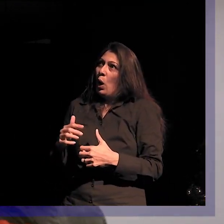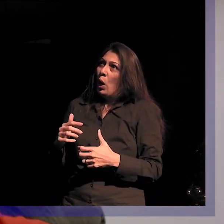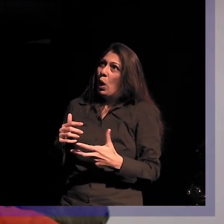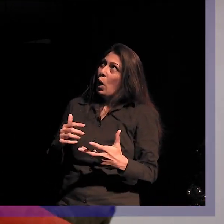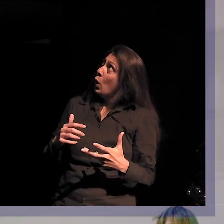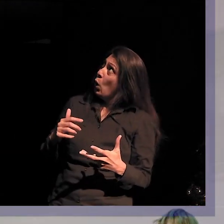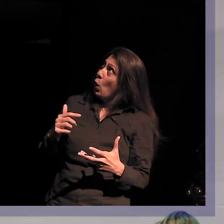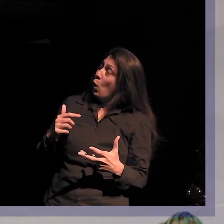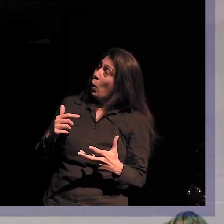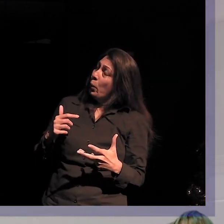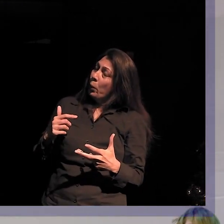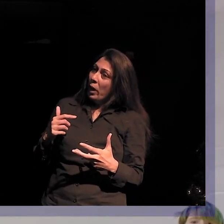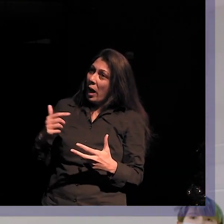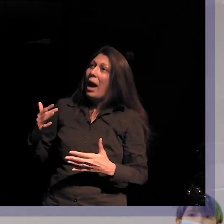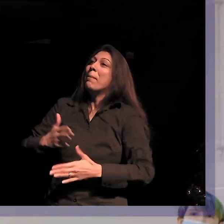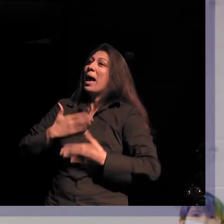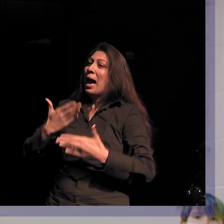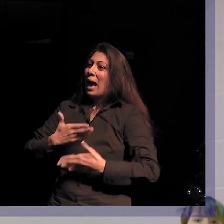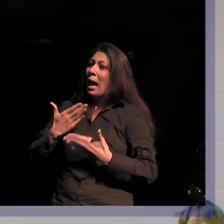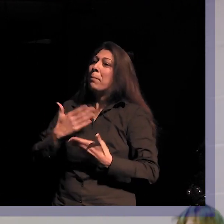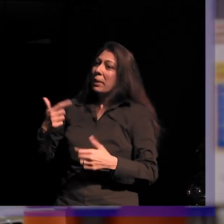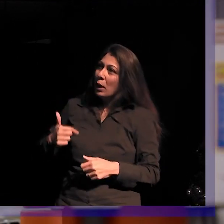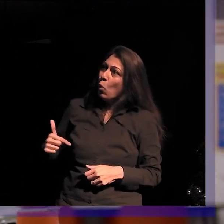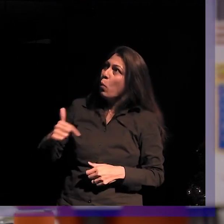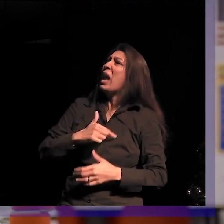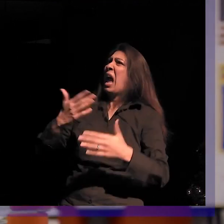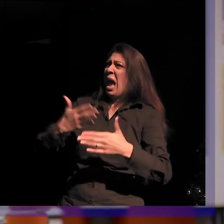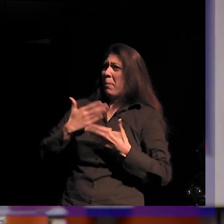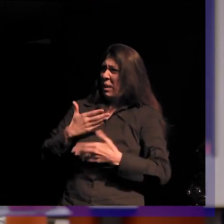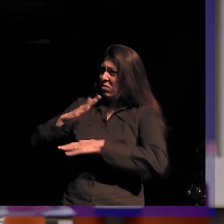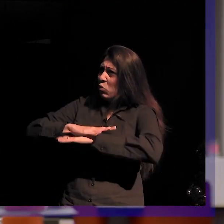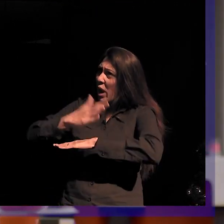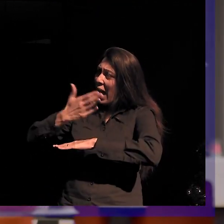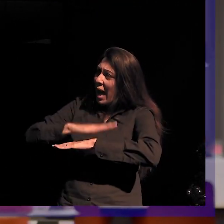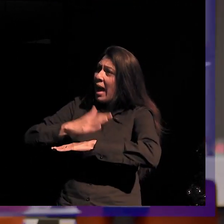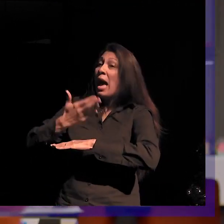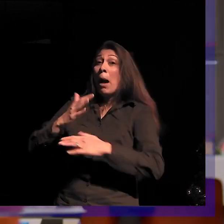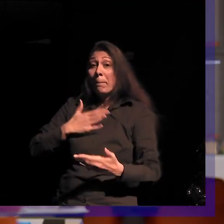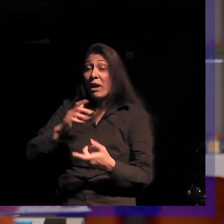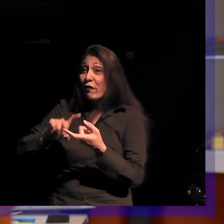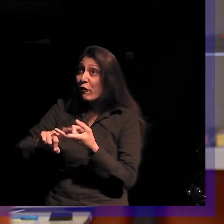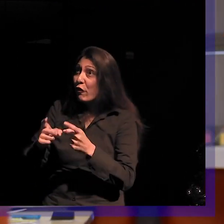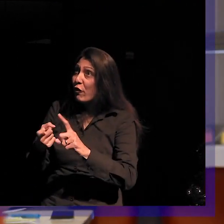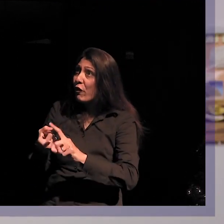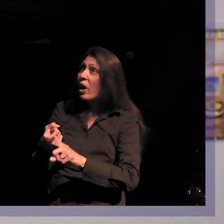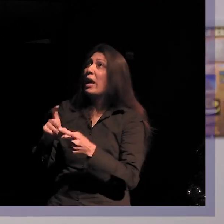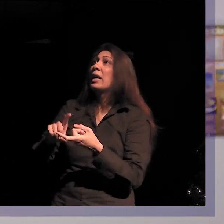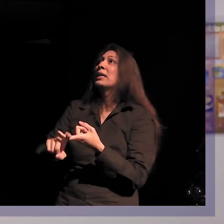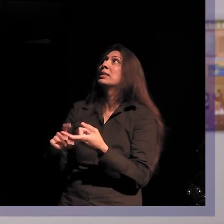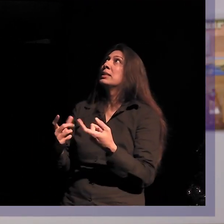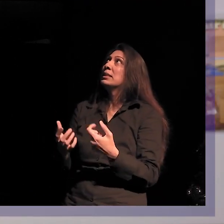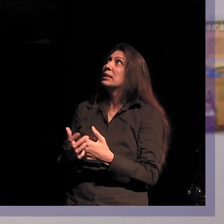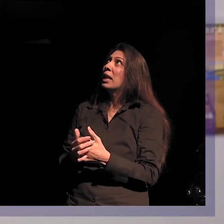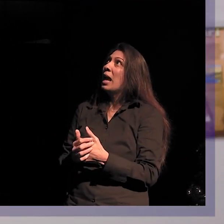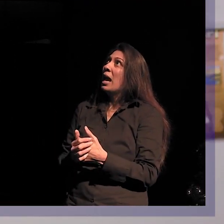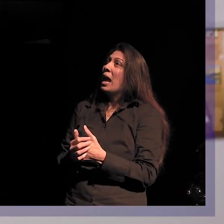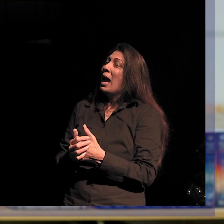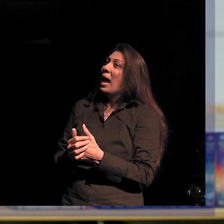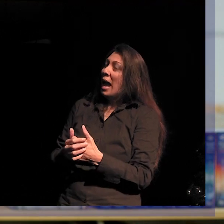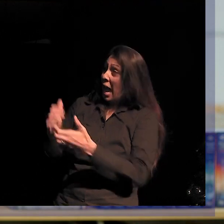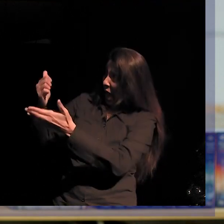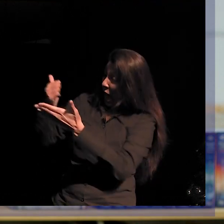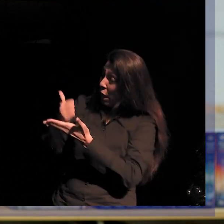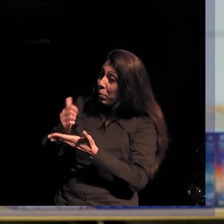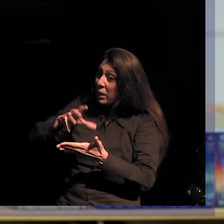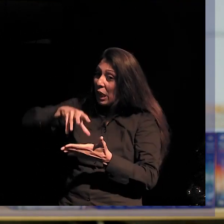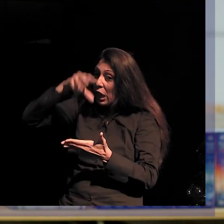this past year. I'm glad that we can have computers, and my friends should be happy. I'm very happy because it's